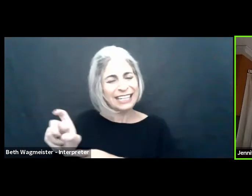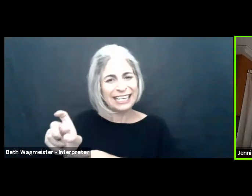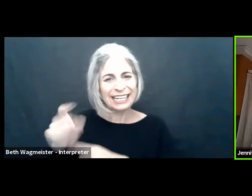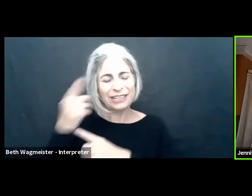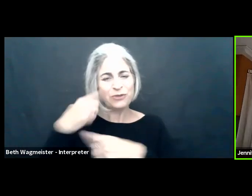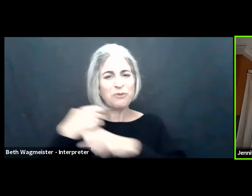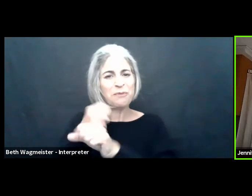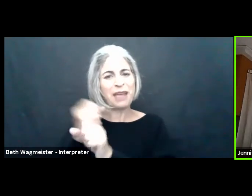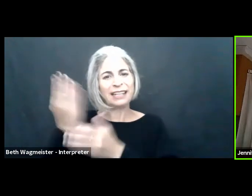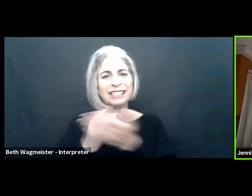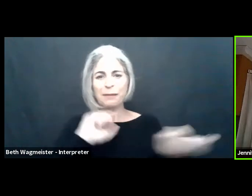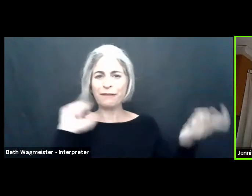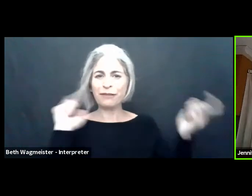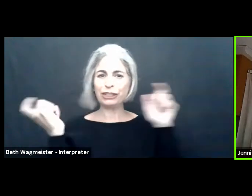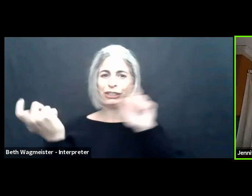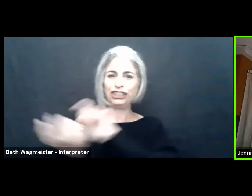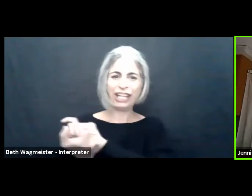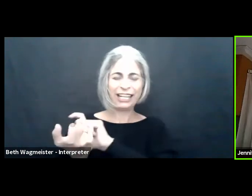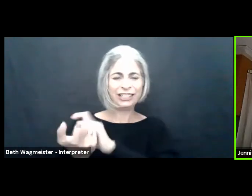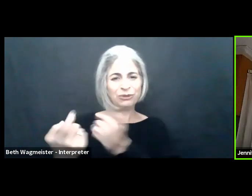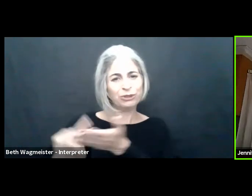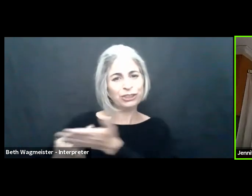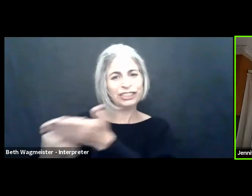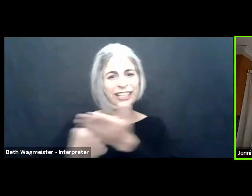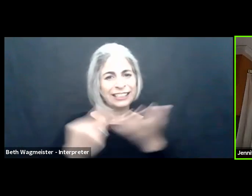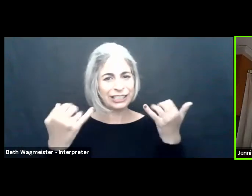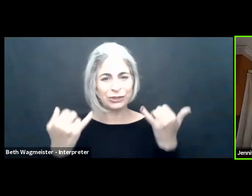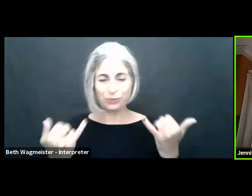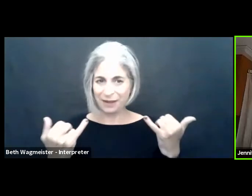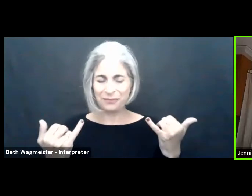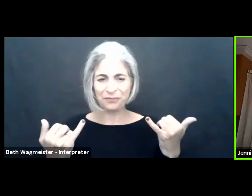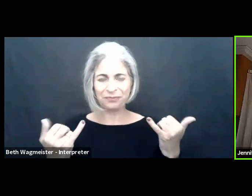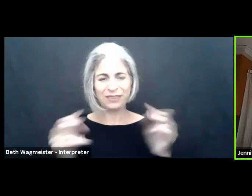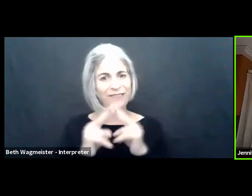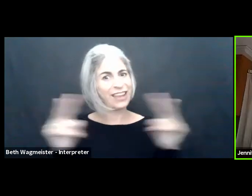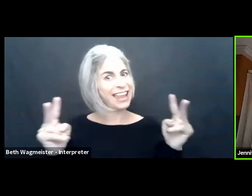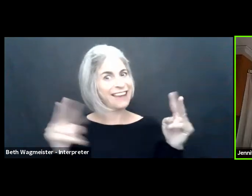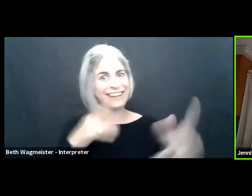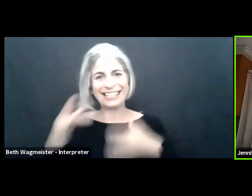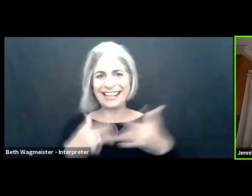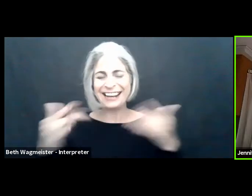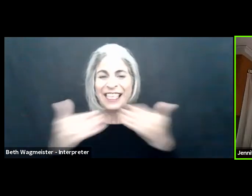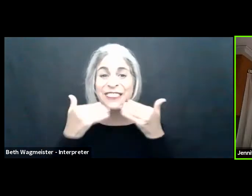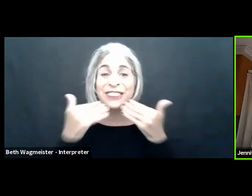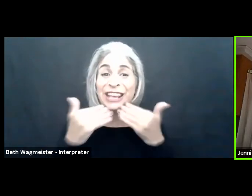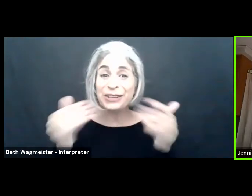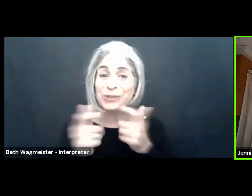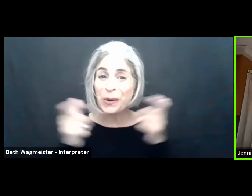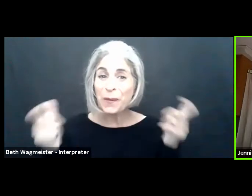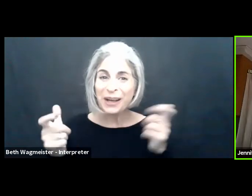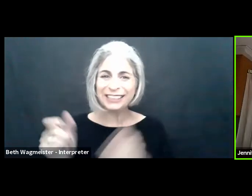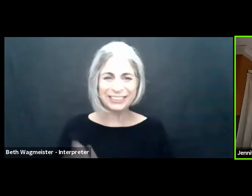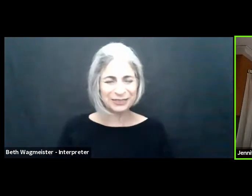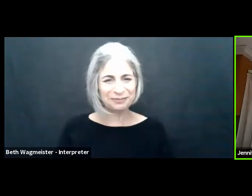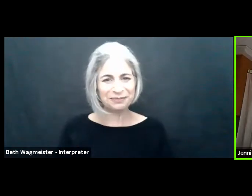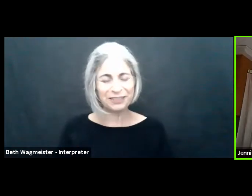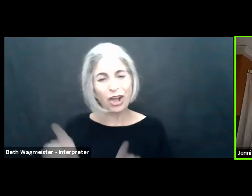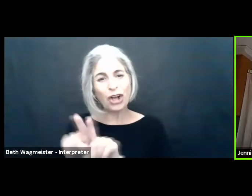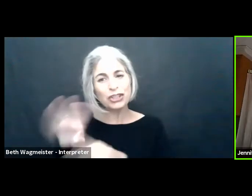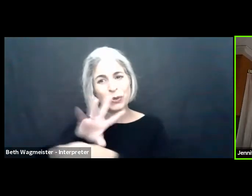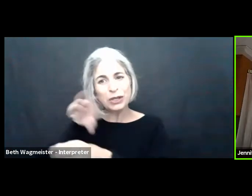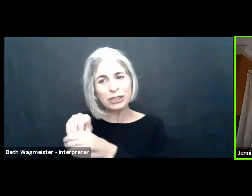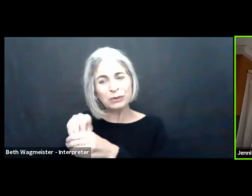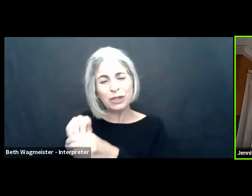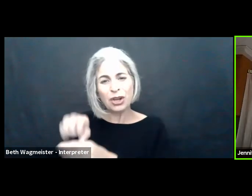make some of the changes that we're talking about today. So very, very exciting. Thank you so much for also including